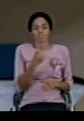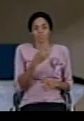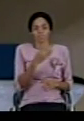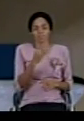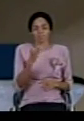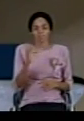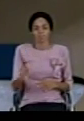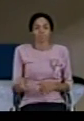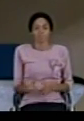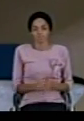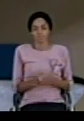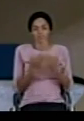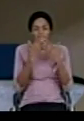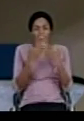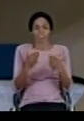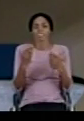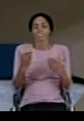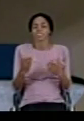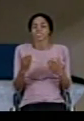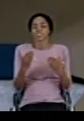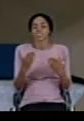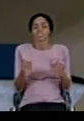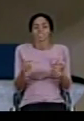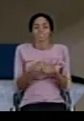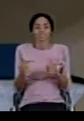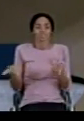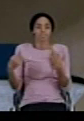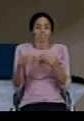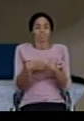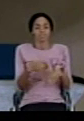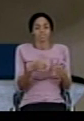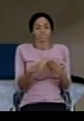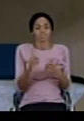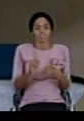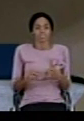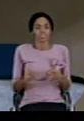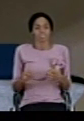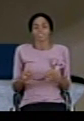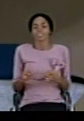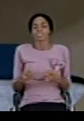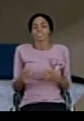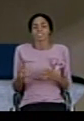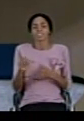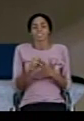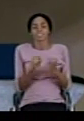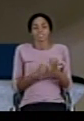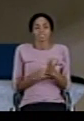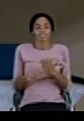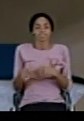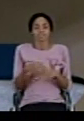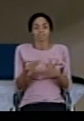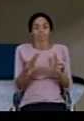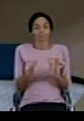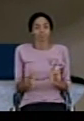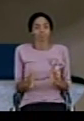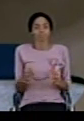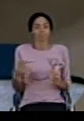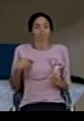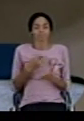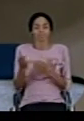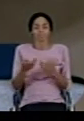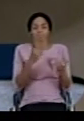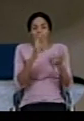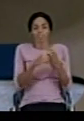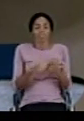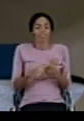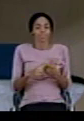you very much as we return to the state overseer. When we return, we'll bring you more testimonies from Katsina,